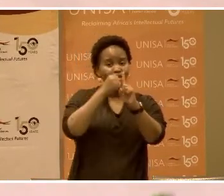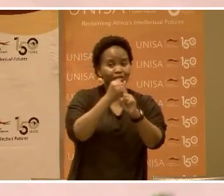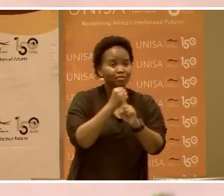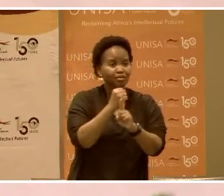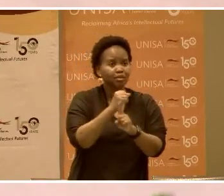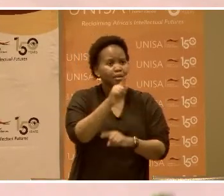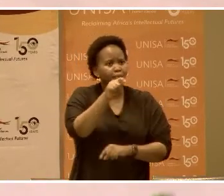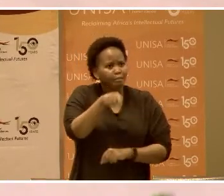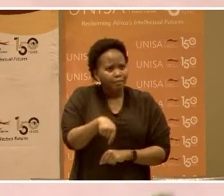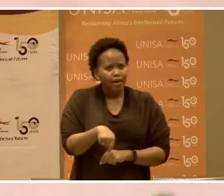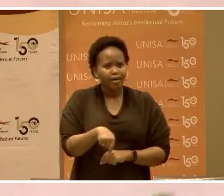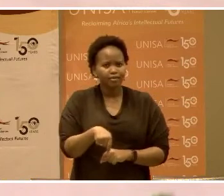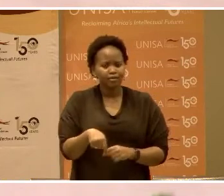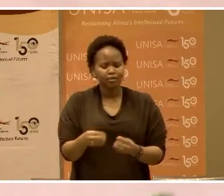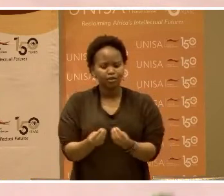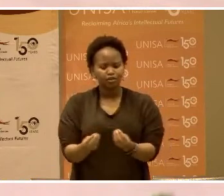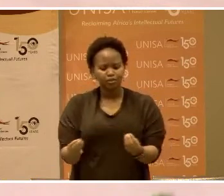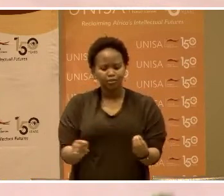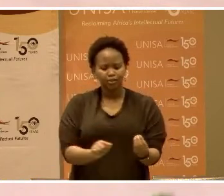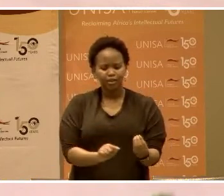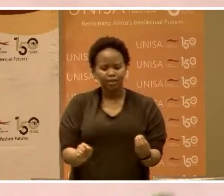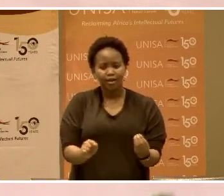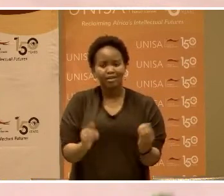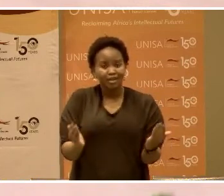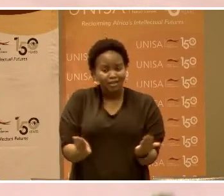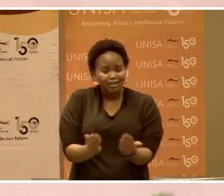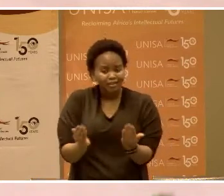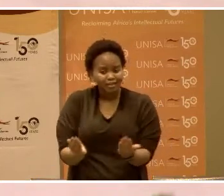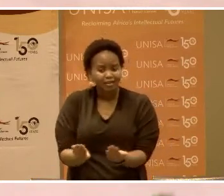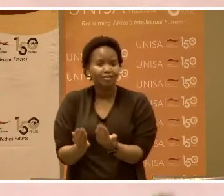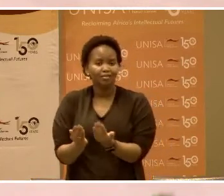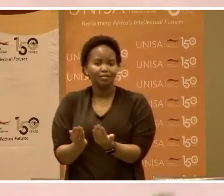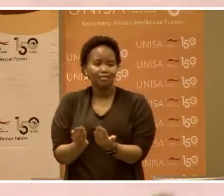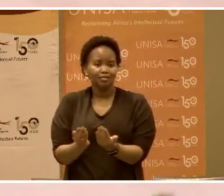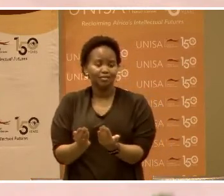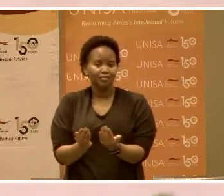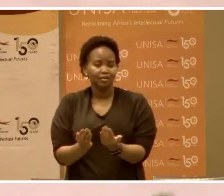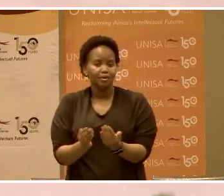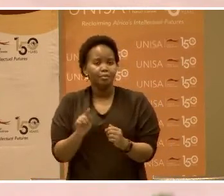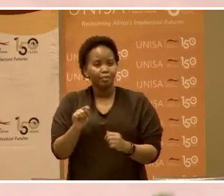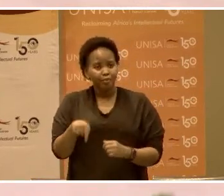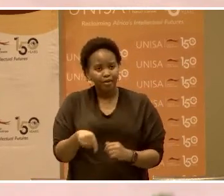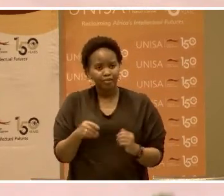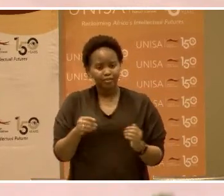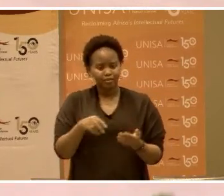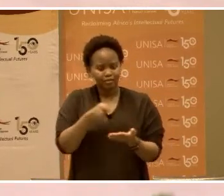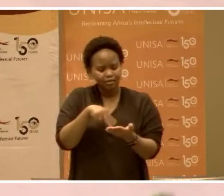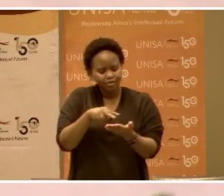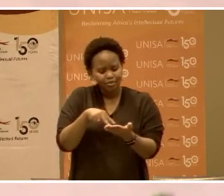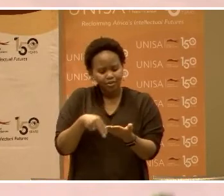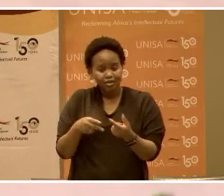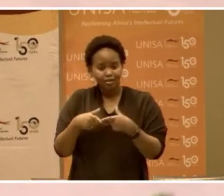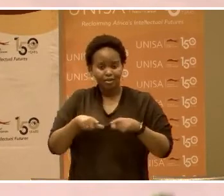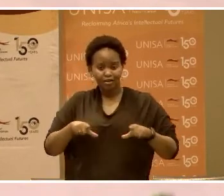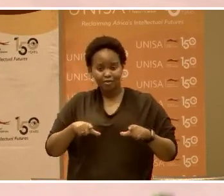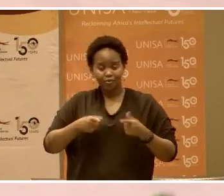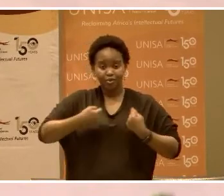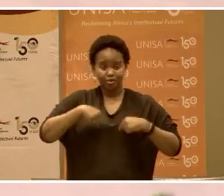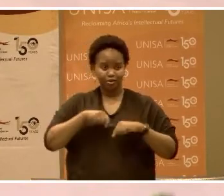do encourage our children to read in our languages, but we also do the